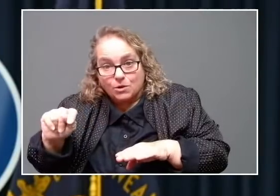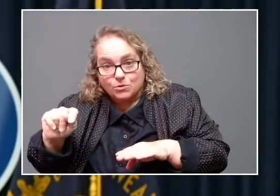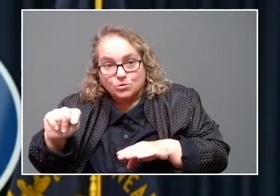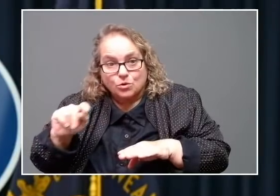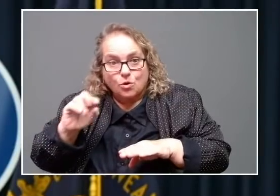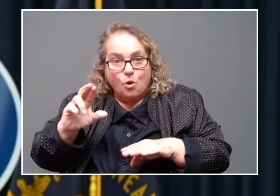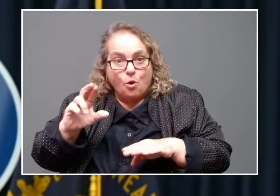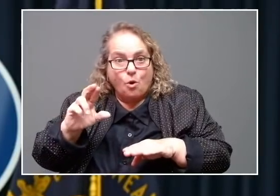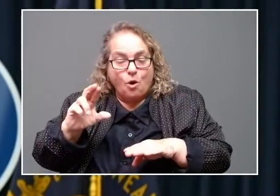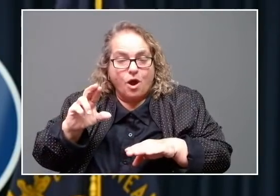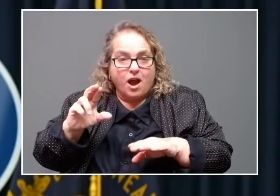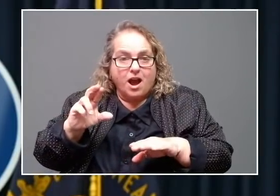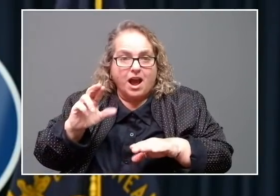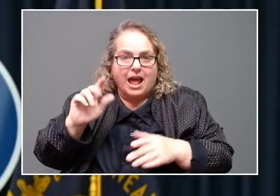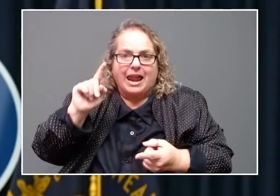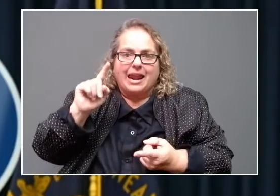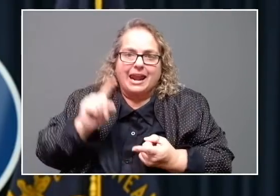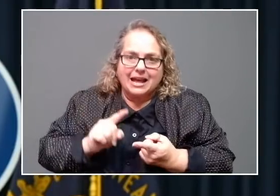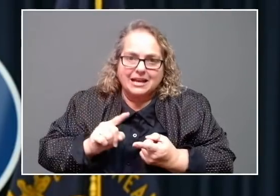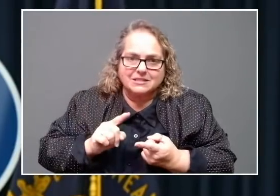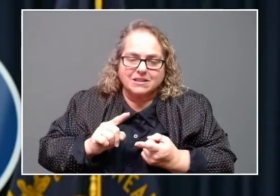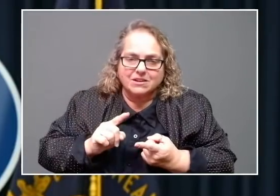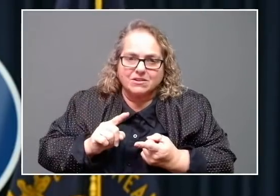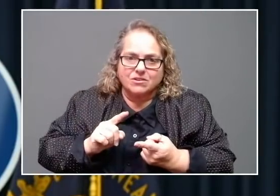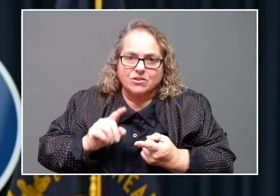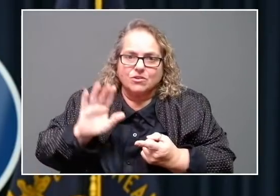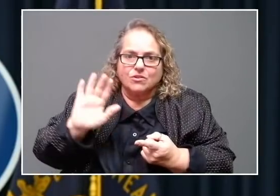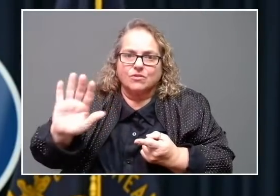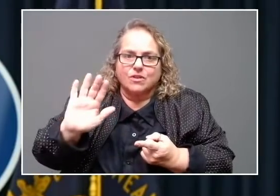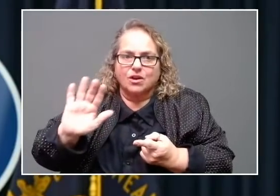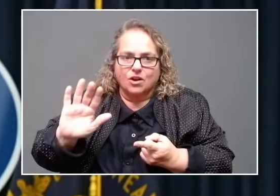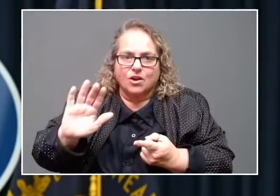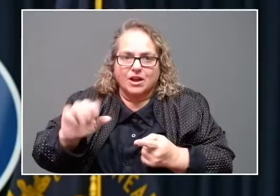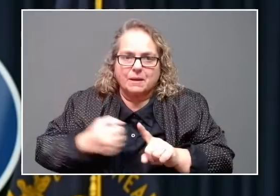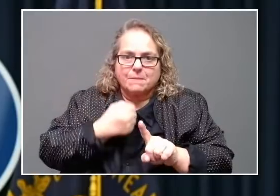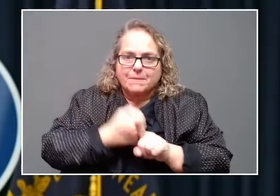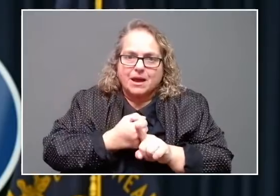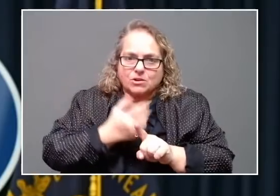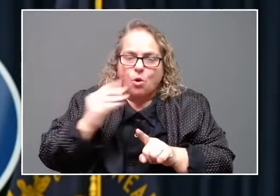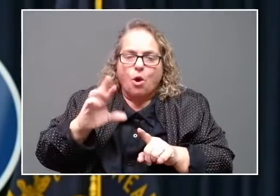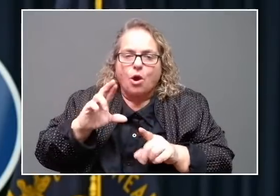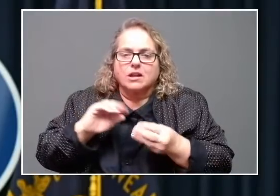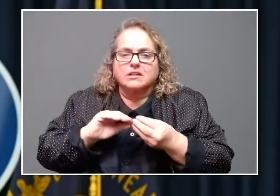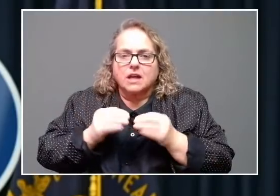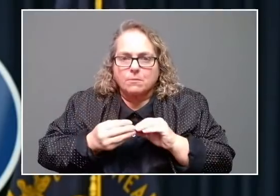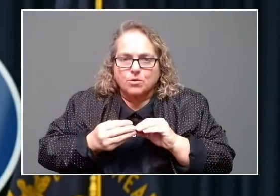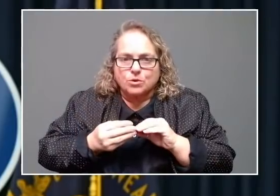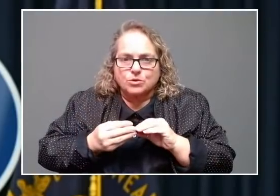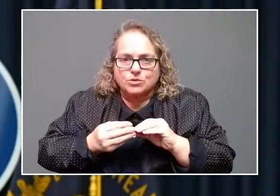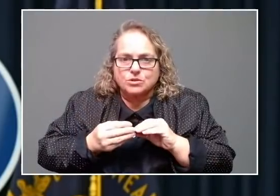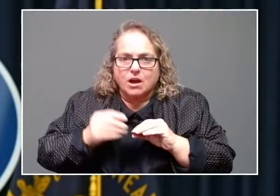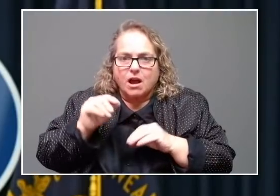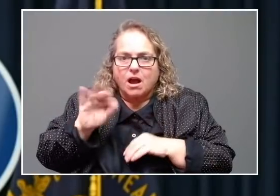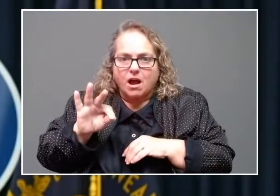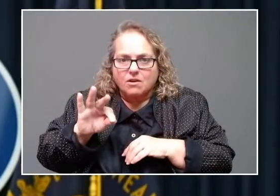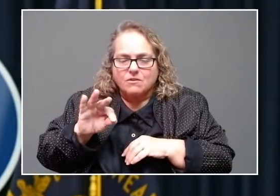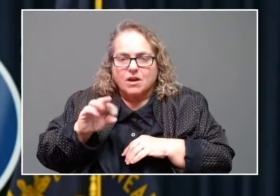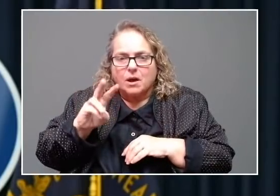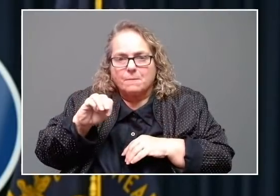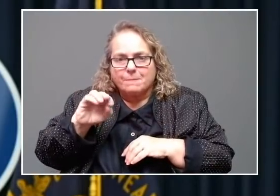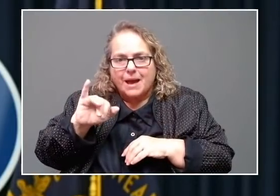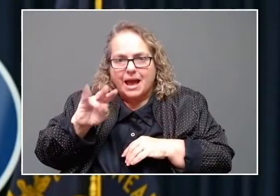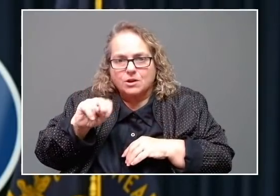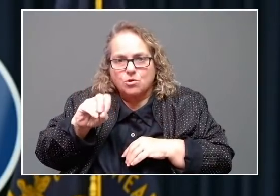and or lessen the impact and or numbers of minorities in